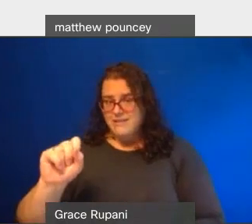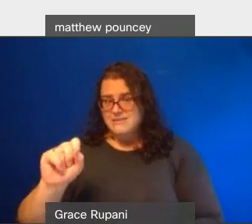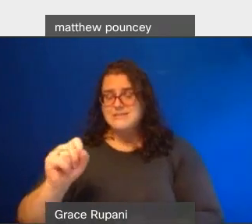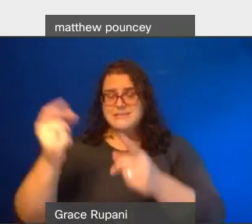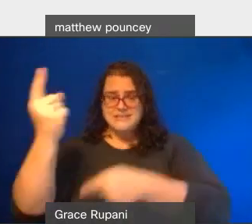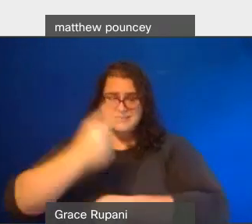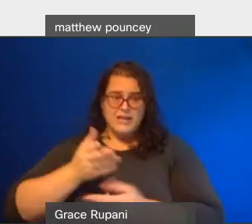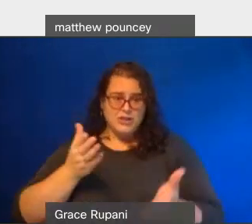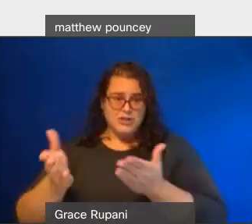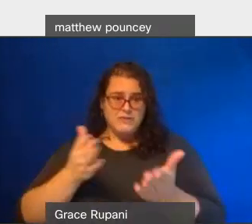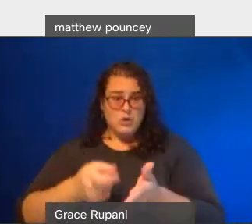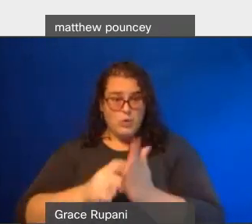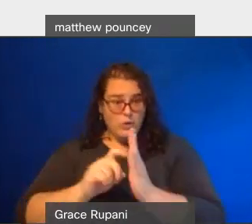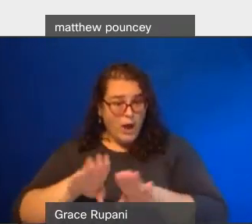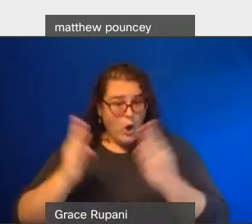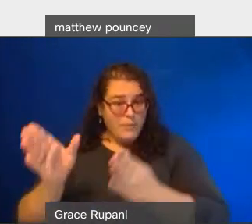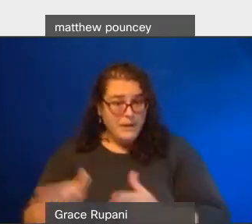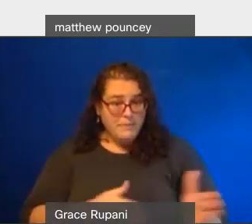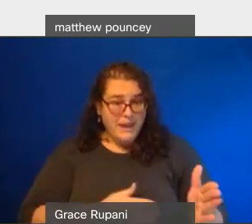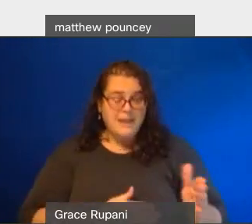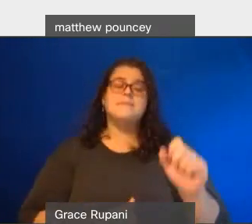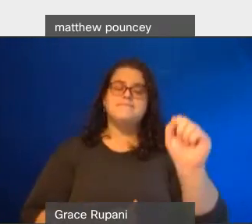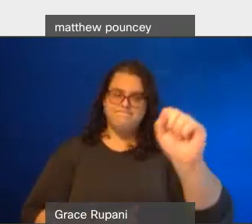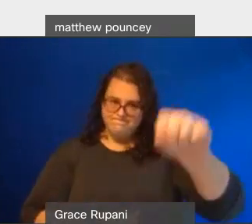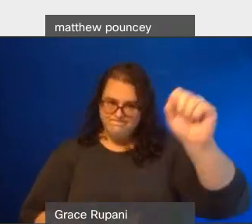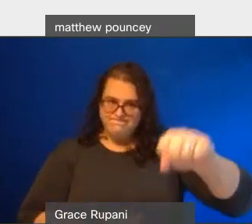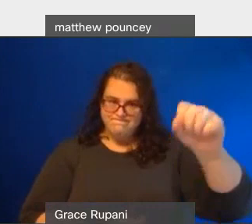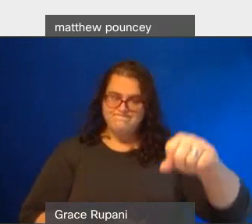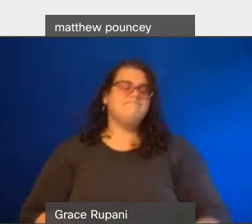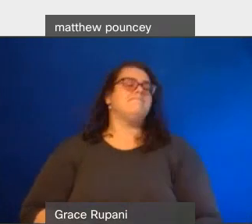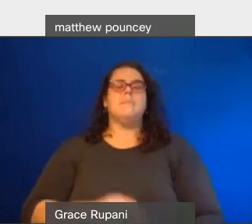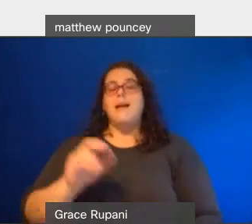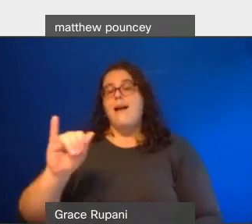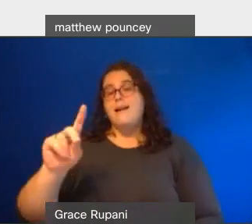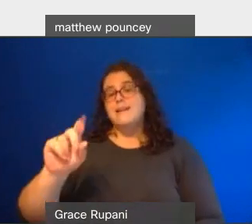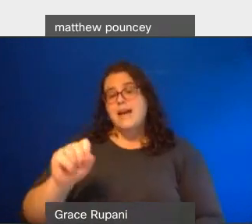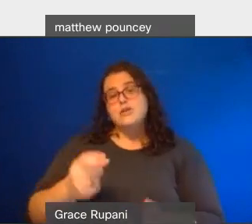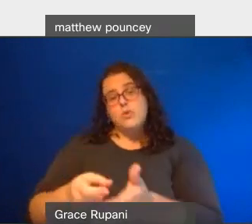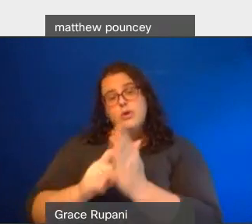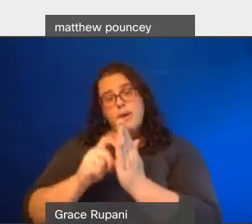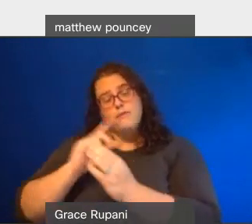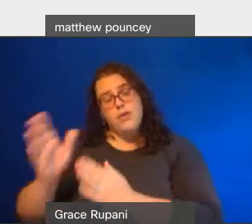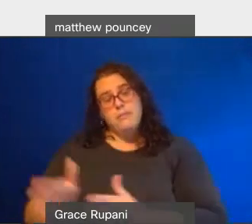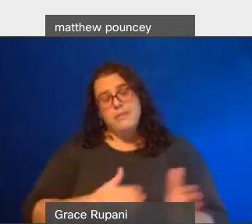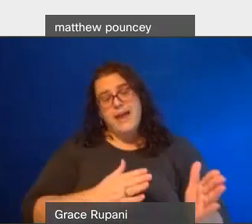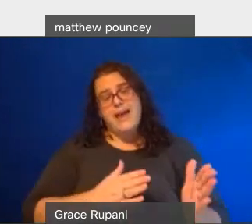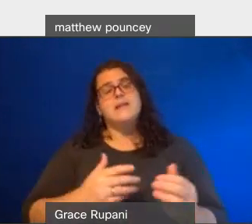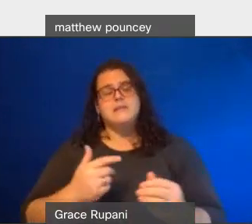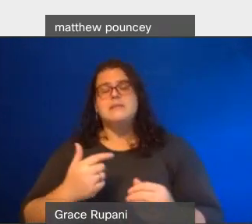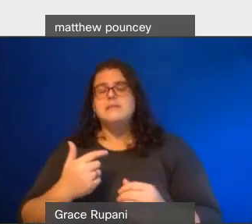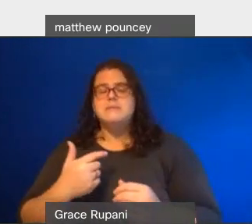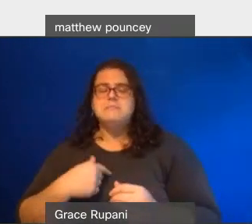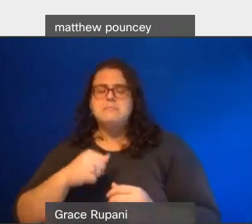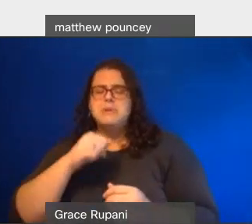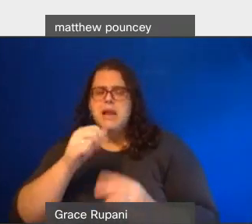the requirement for IDS opening plans are much less comprehensive in terms of there are